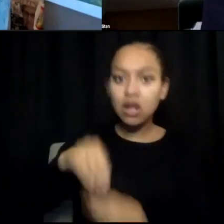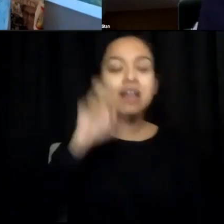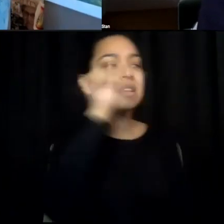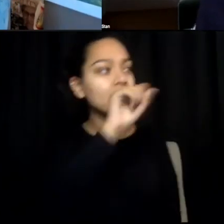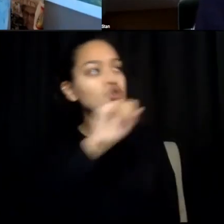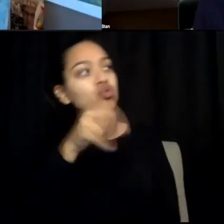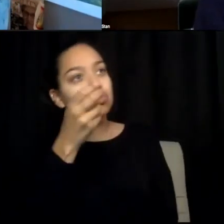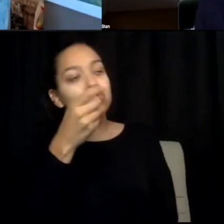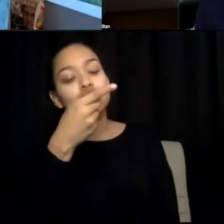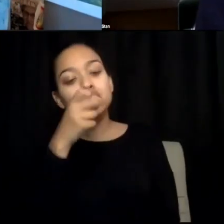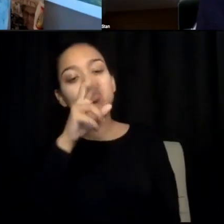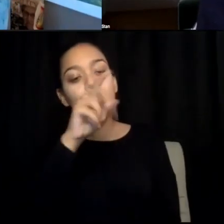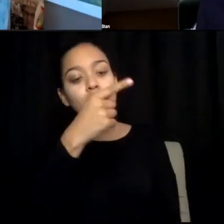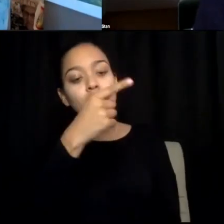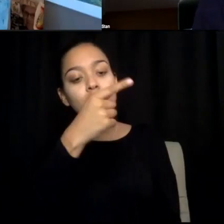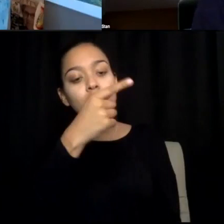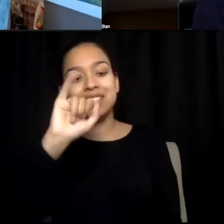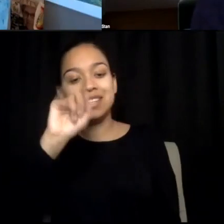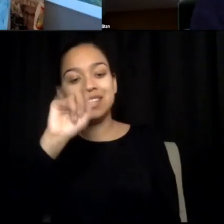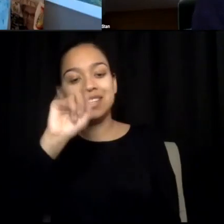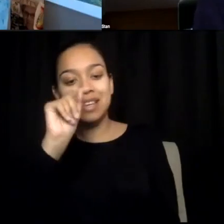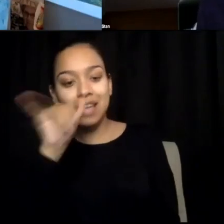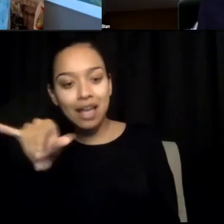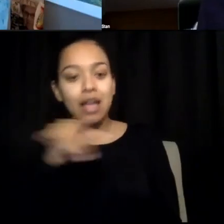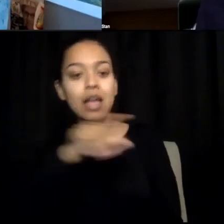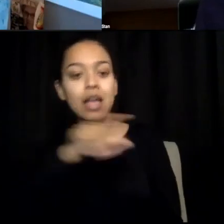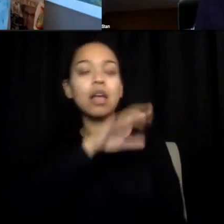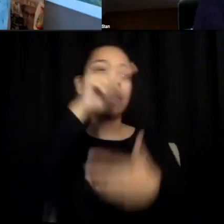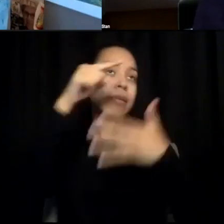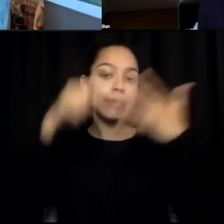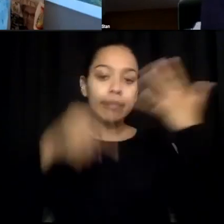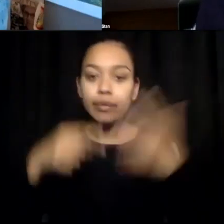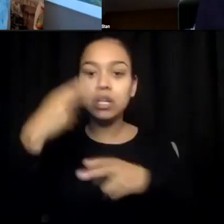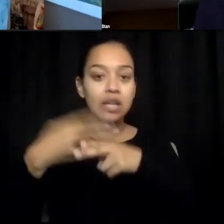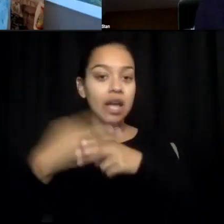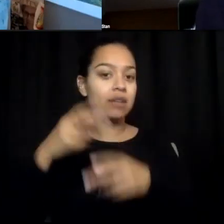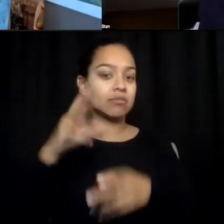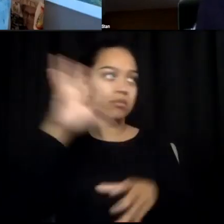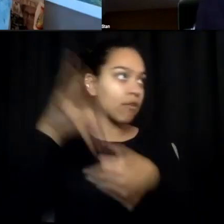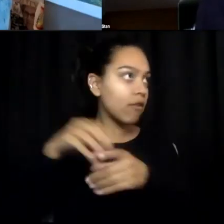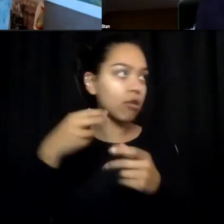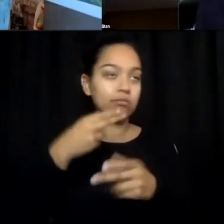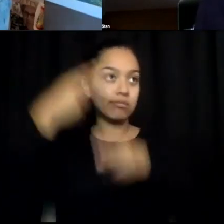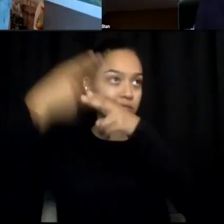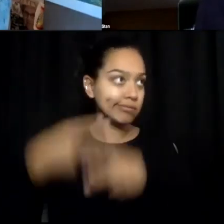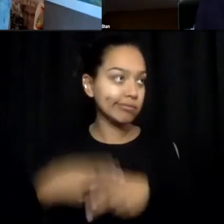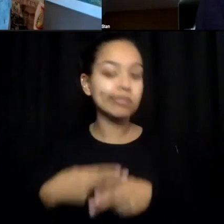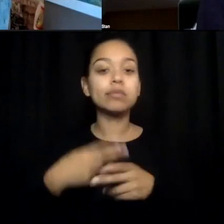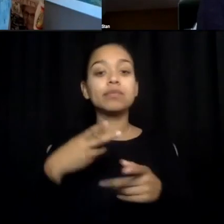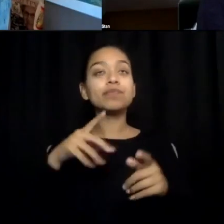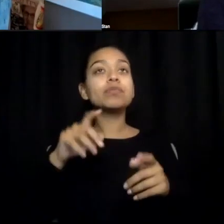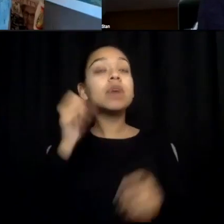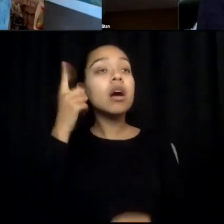Bruce Valanche and Melissa Peterman and Sherry O'Terry. So it started at Logo. They wanted us to do a gay men's Golden